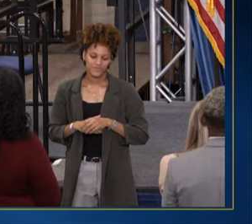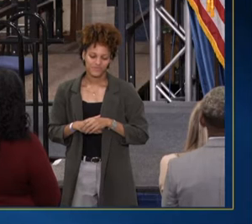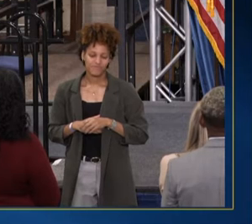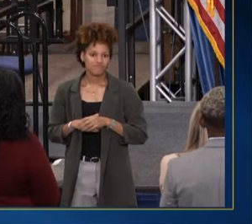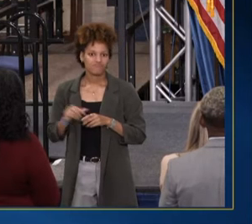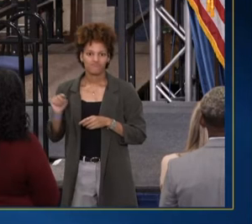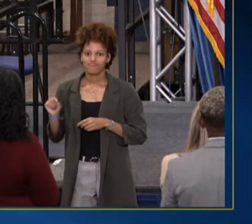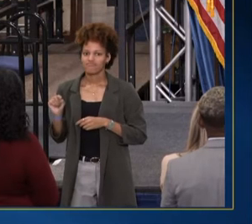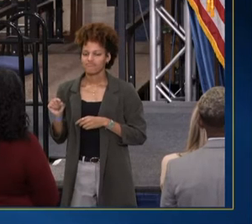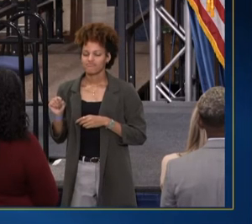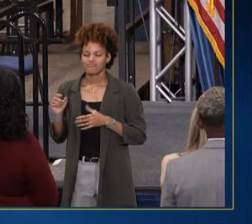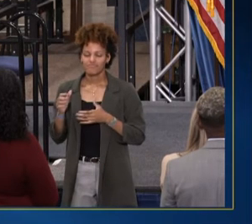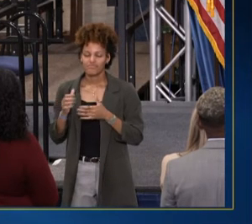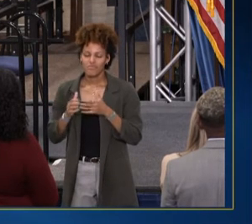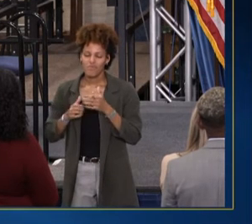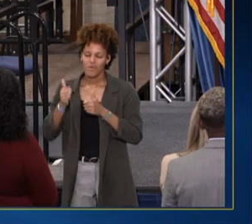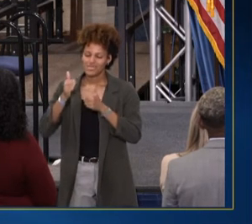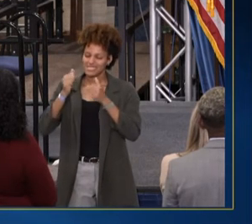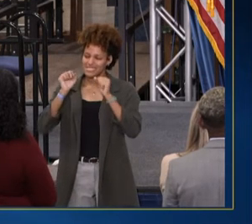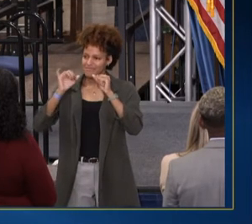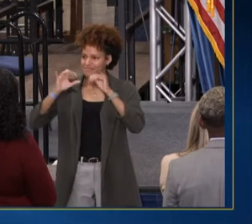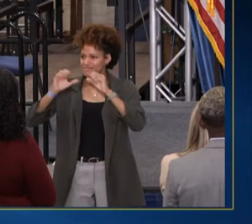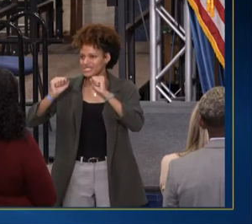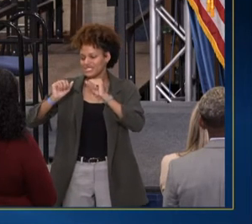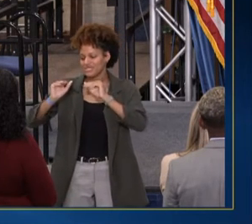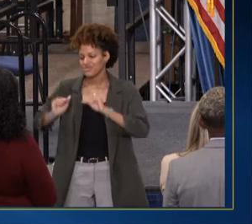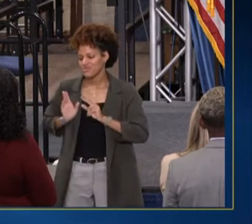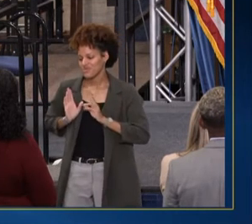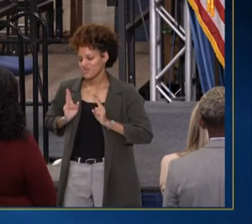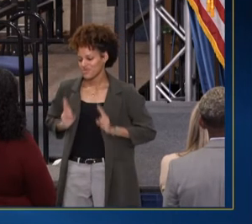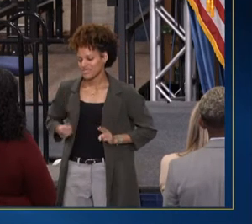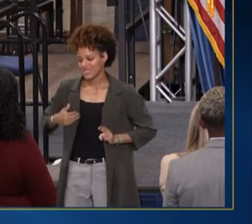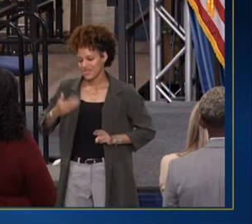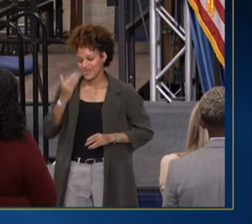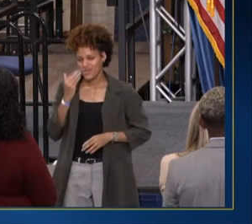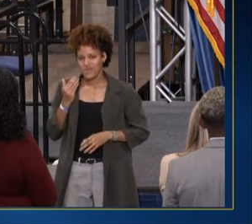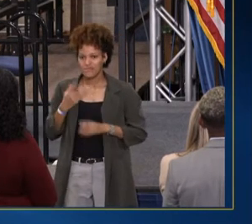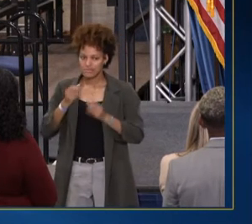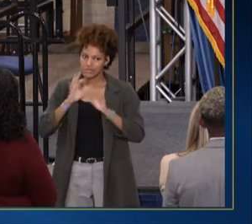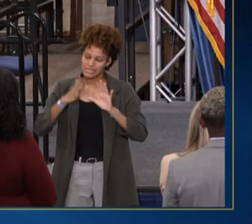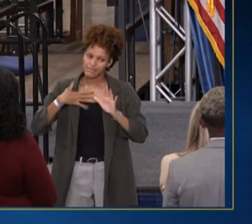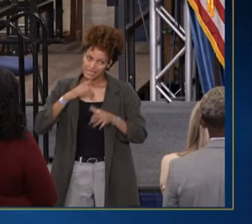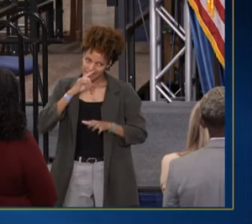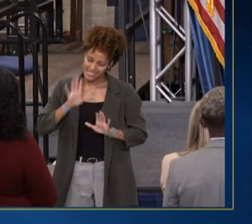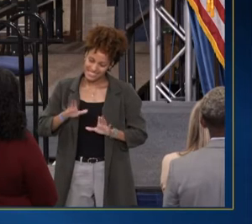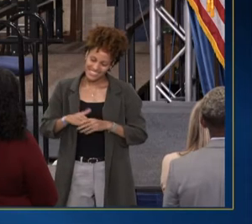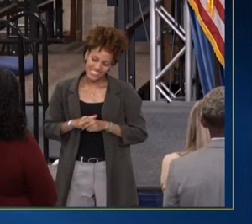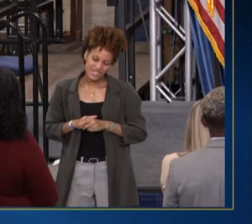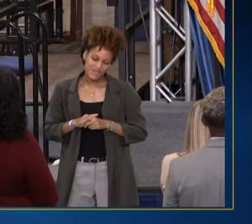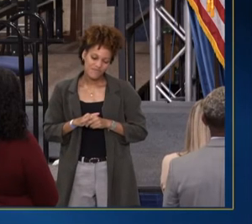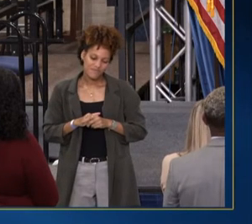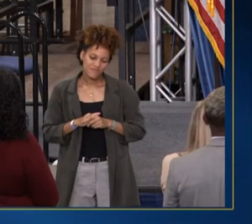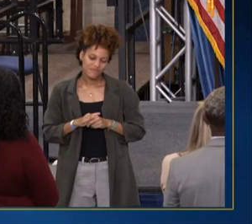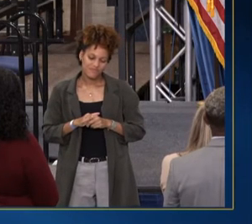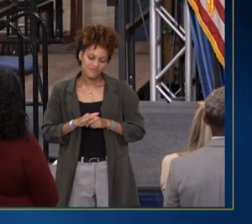She is one of the most amazing little humans that I know. Obviously, she's my kid,